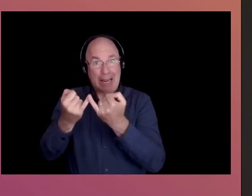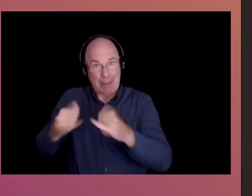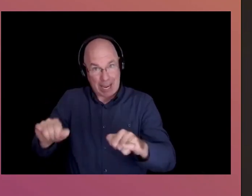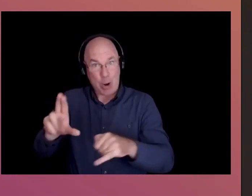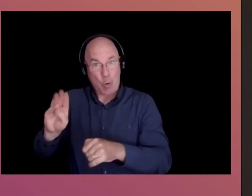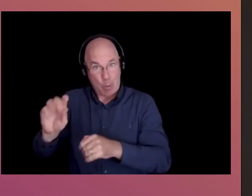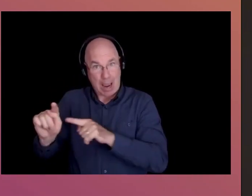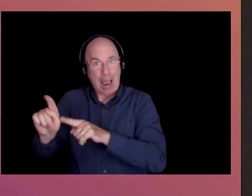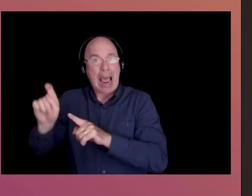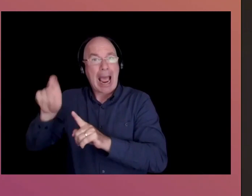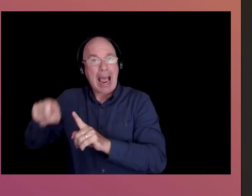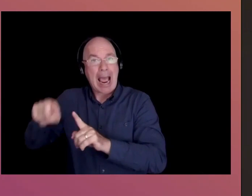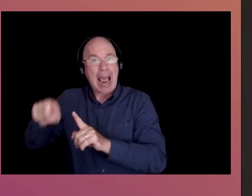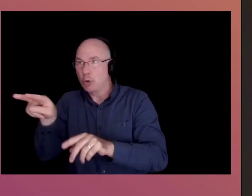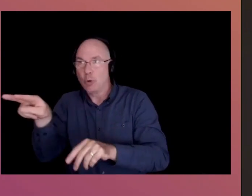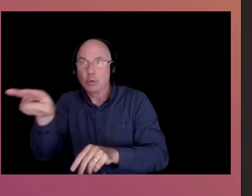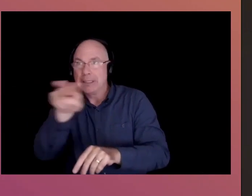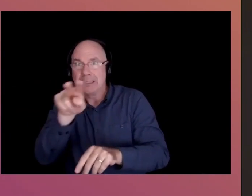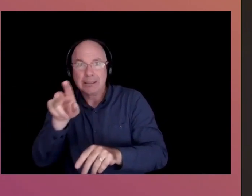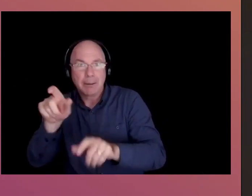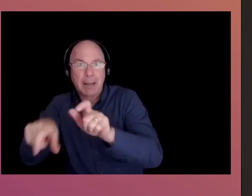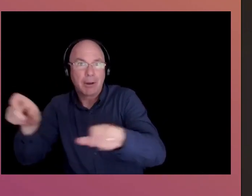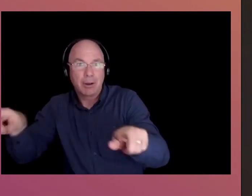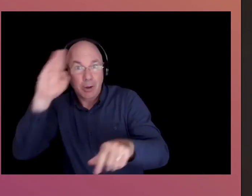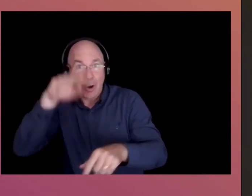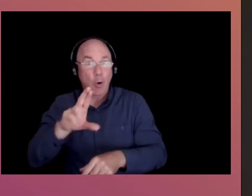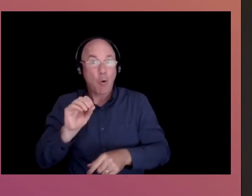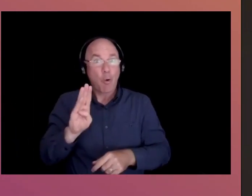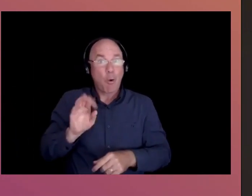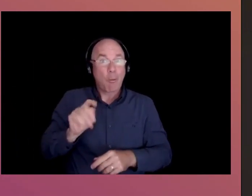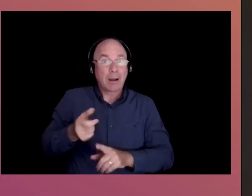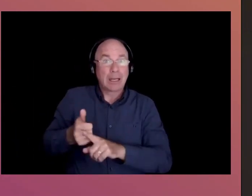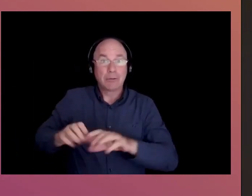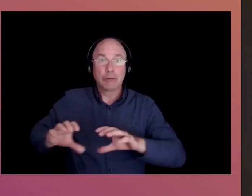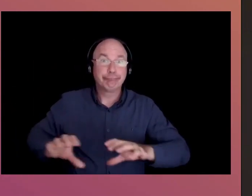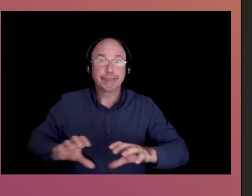humans. Like, you know, robot tries to move,